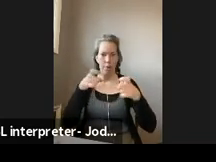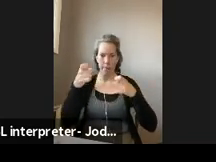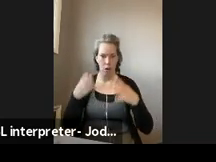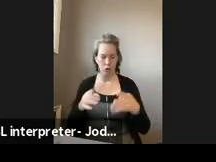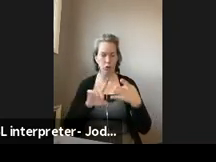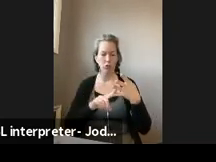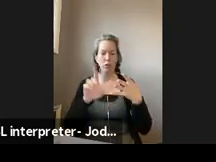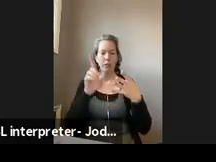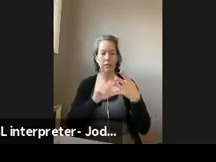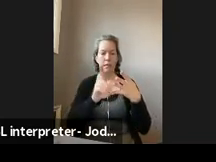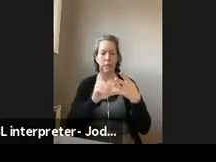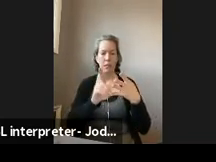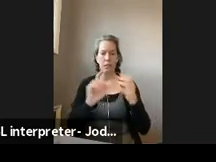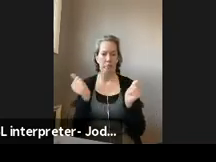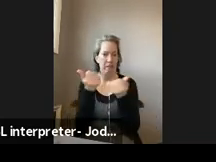and everyone?